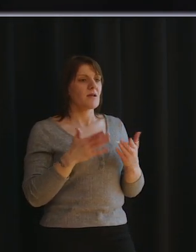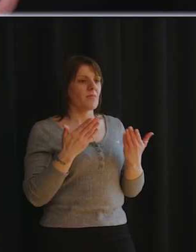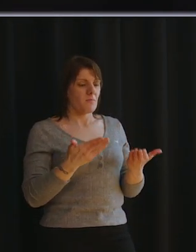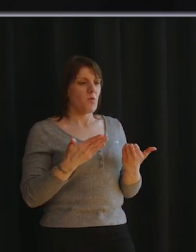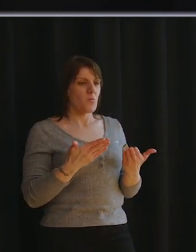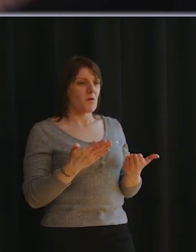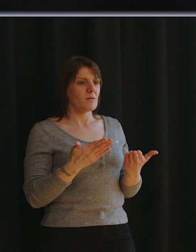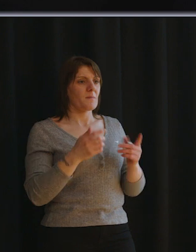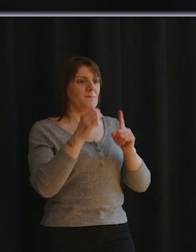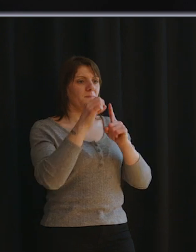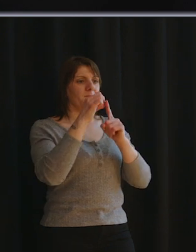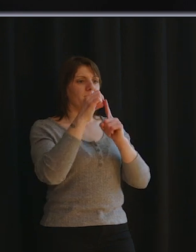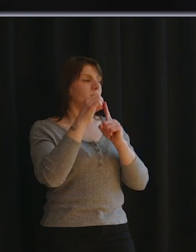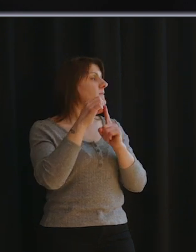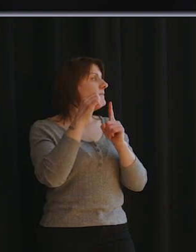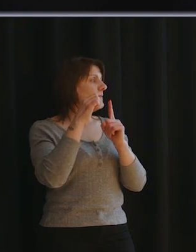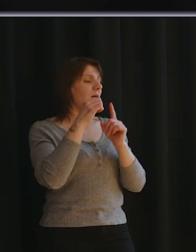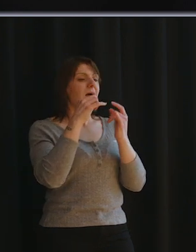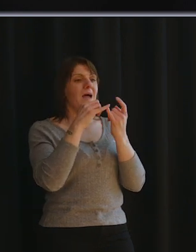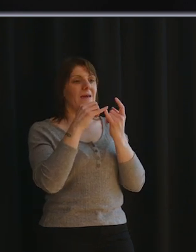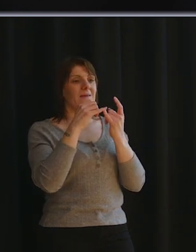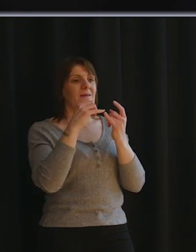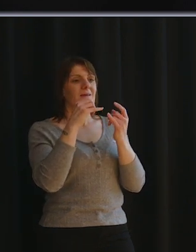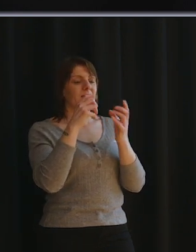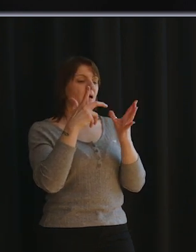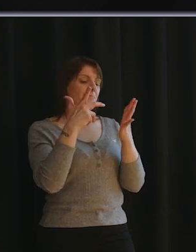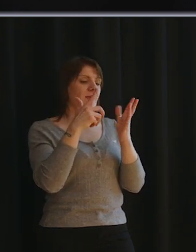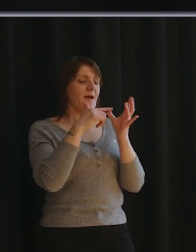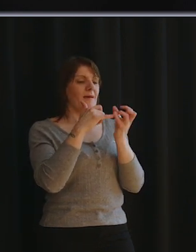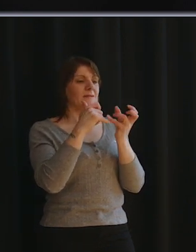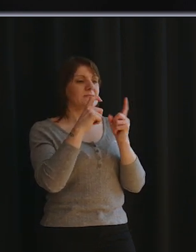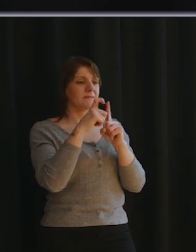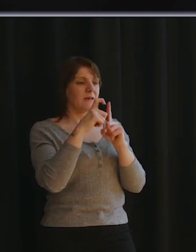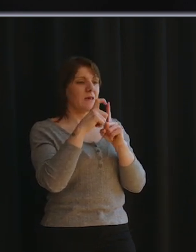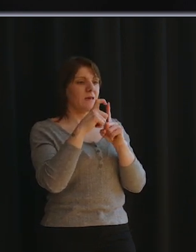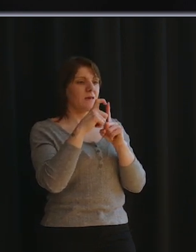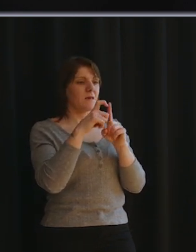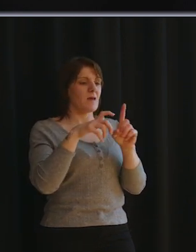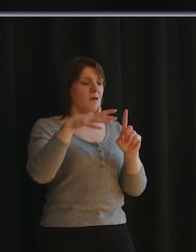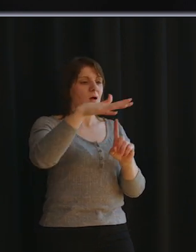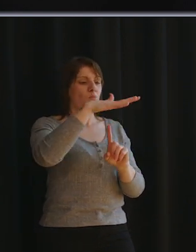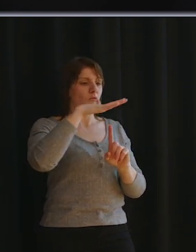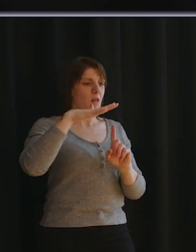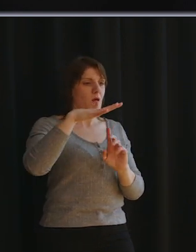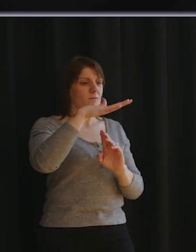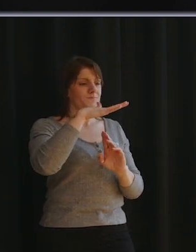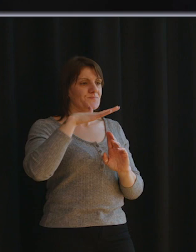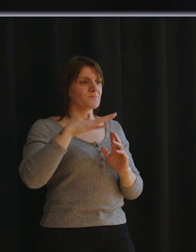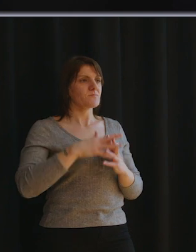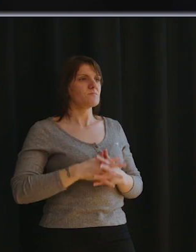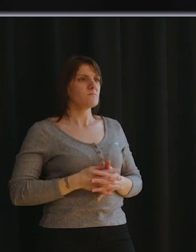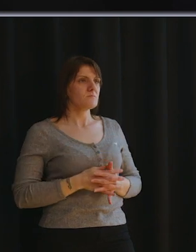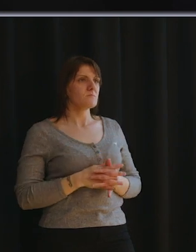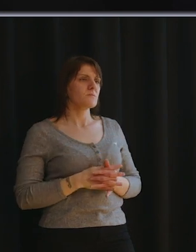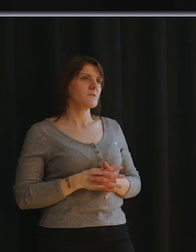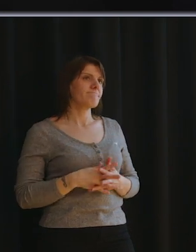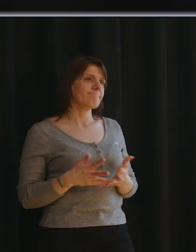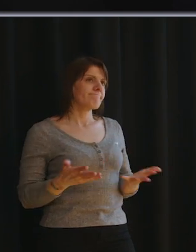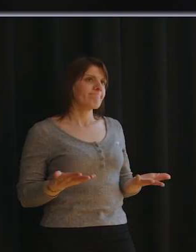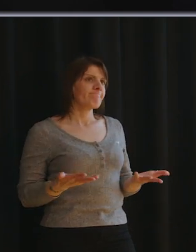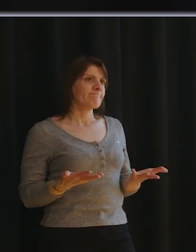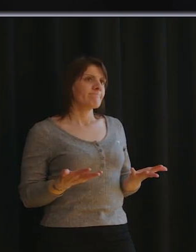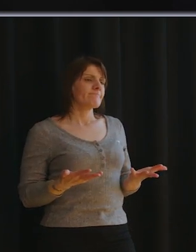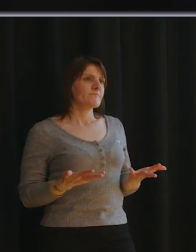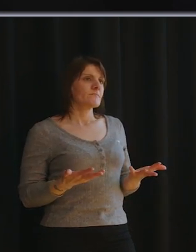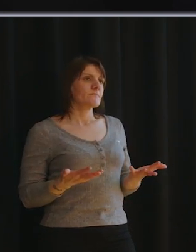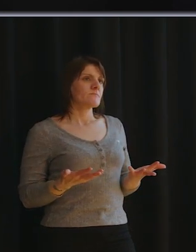on underneath that ASD umbrella, basically. The thing is that